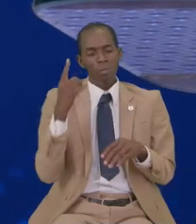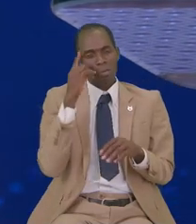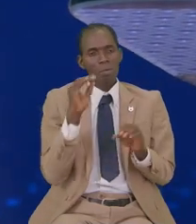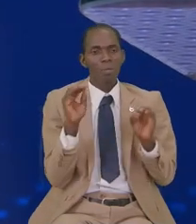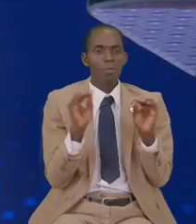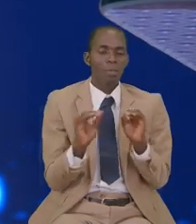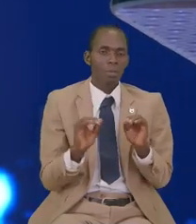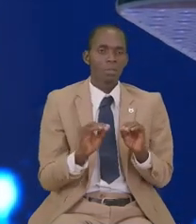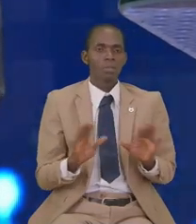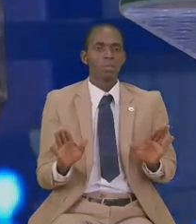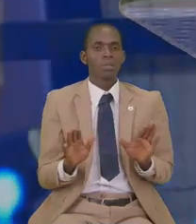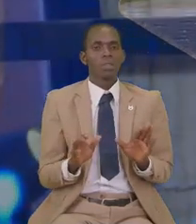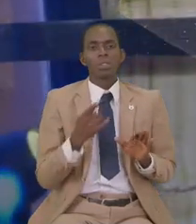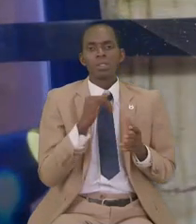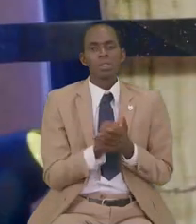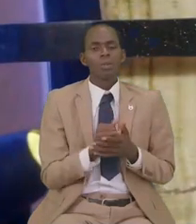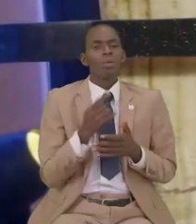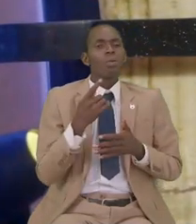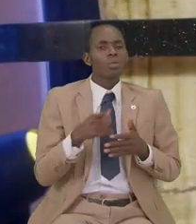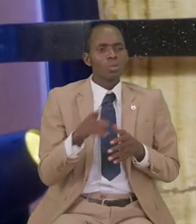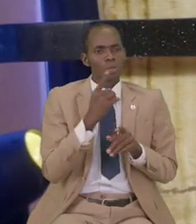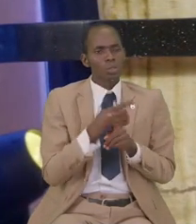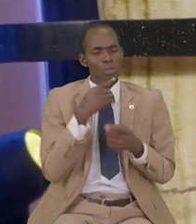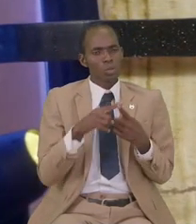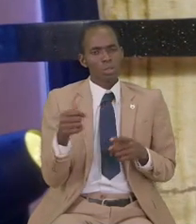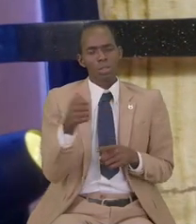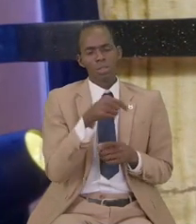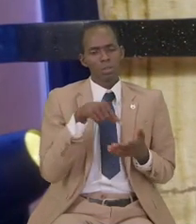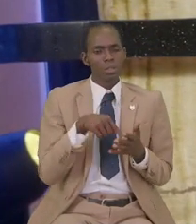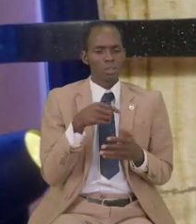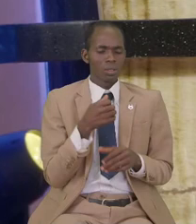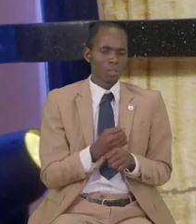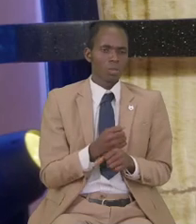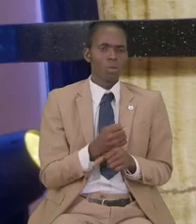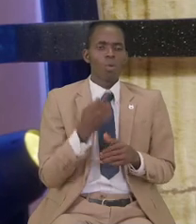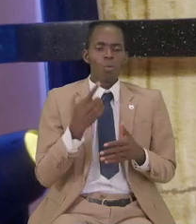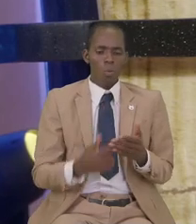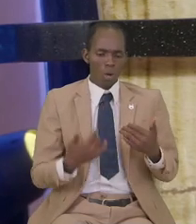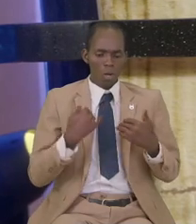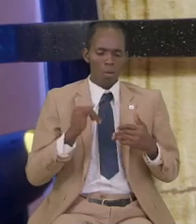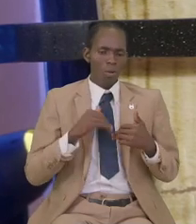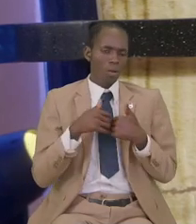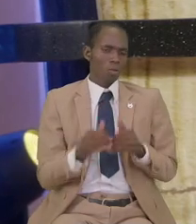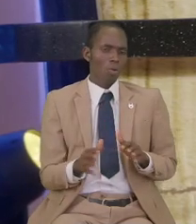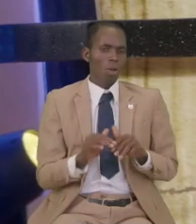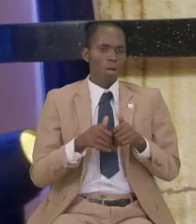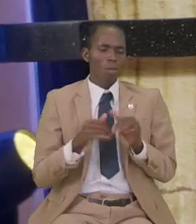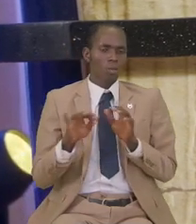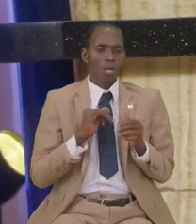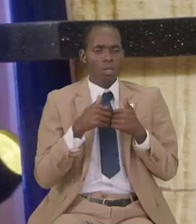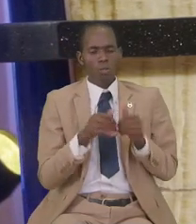year? What have I lost? What made me to lose those things? How did I